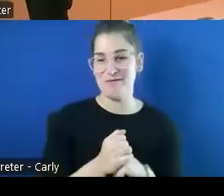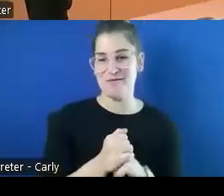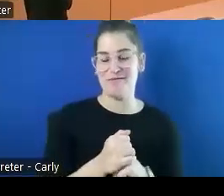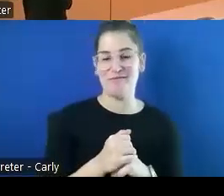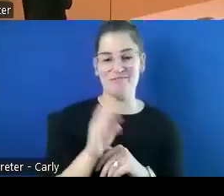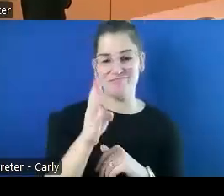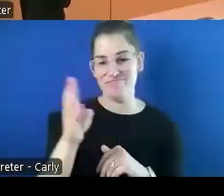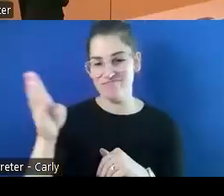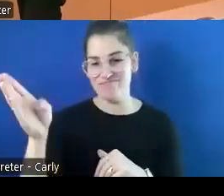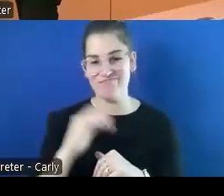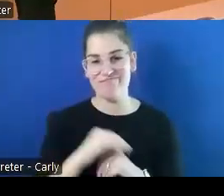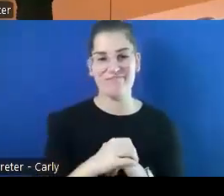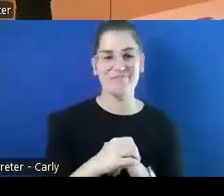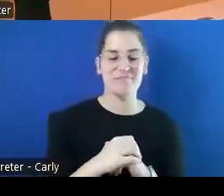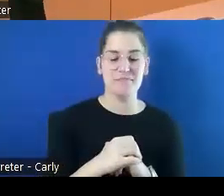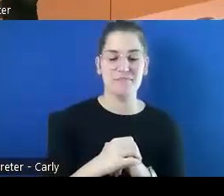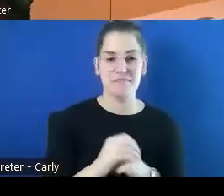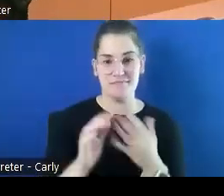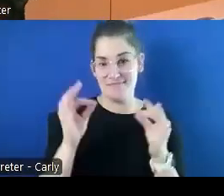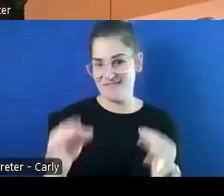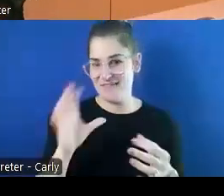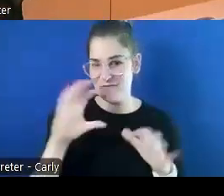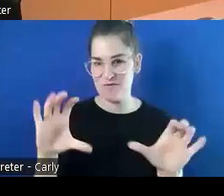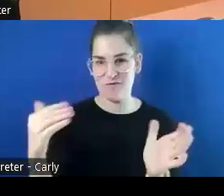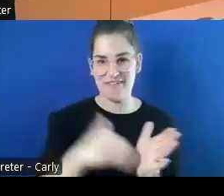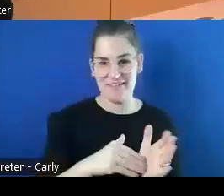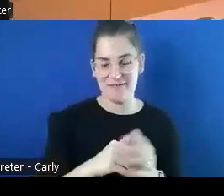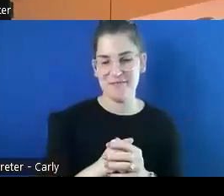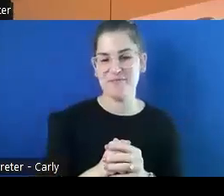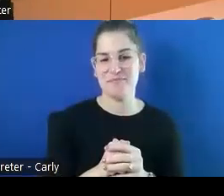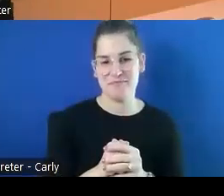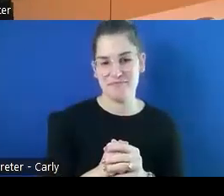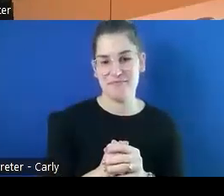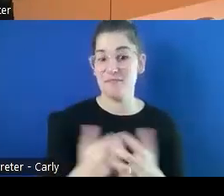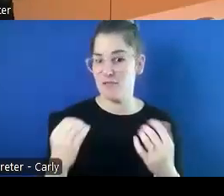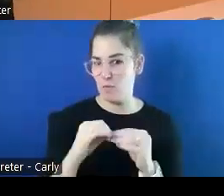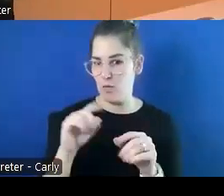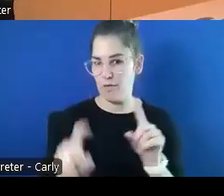And yeah, we'll definitely do this again. There